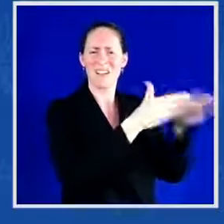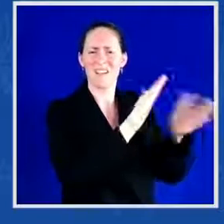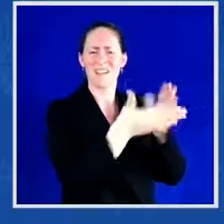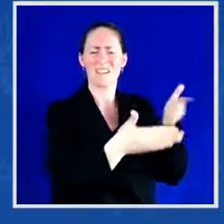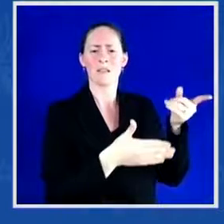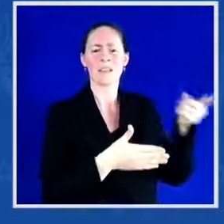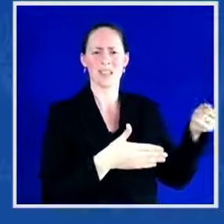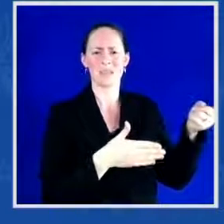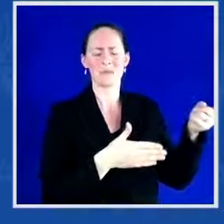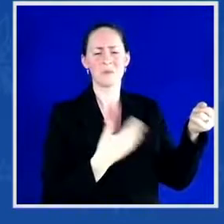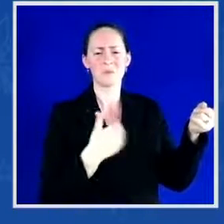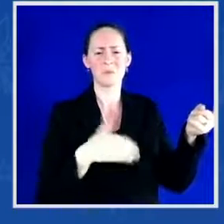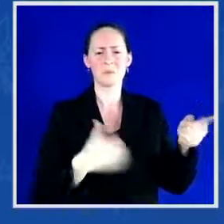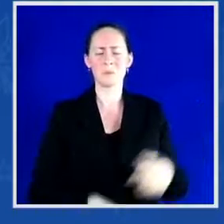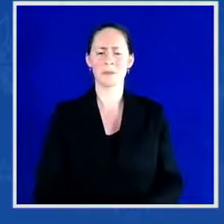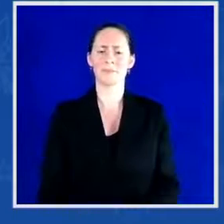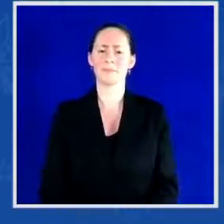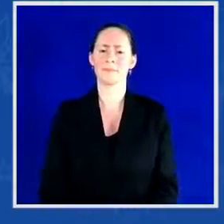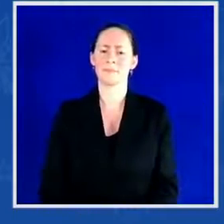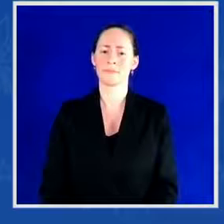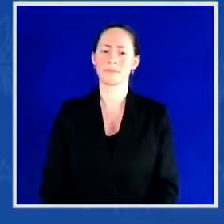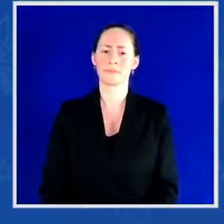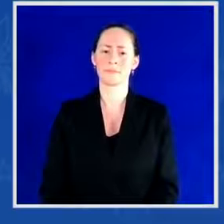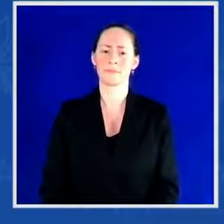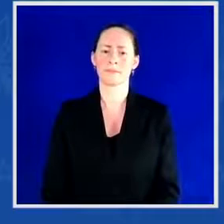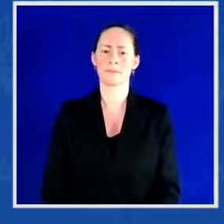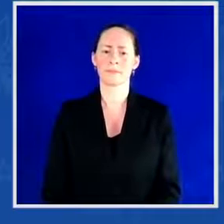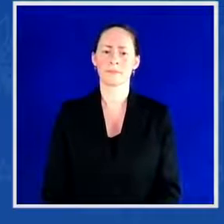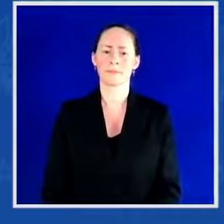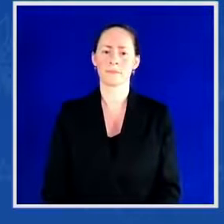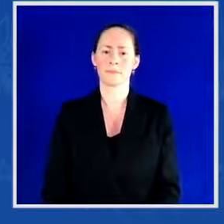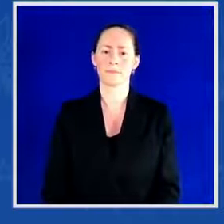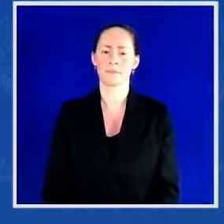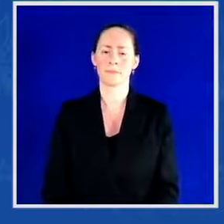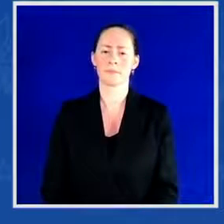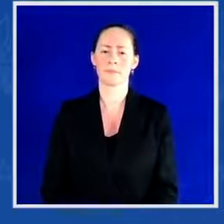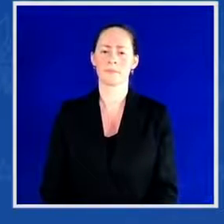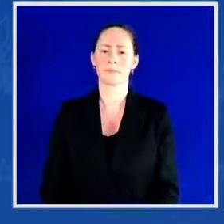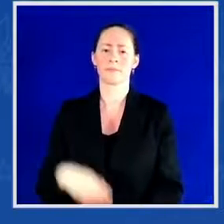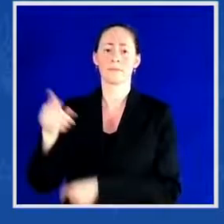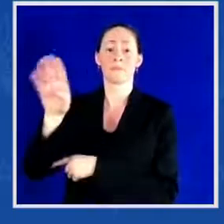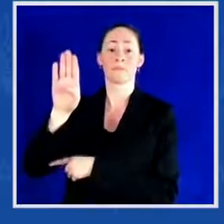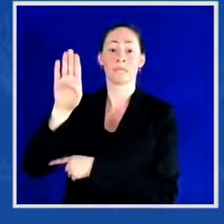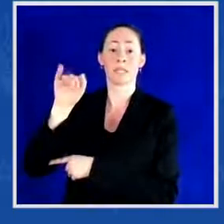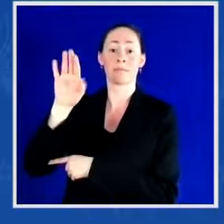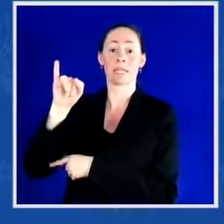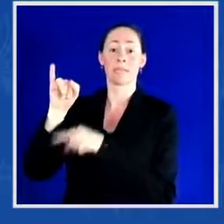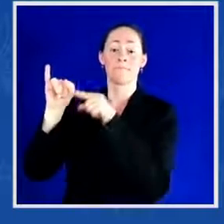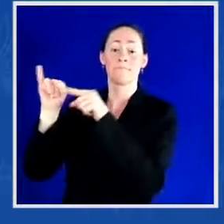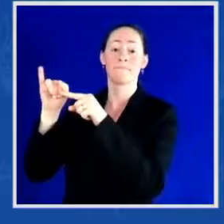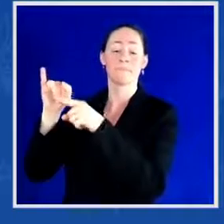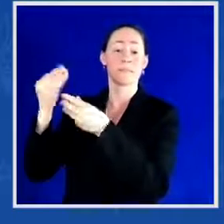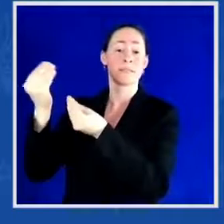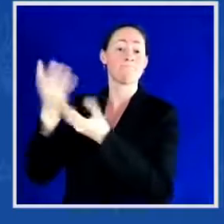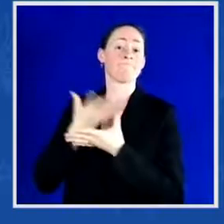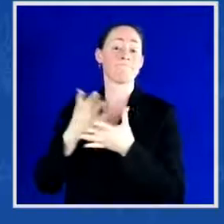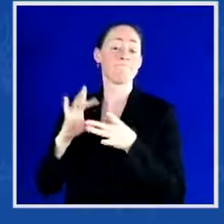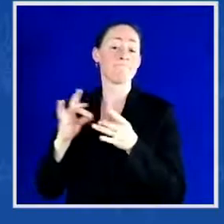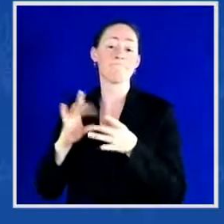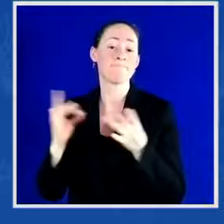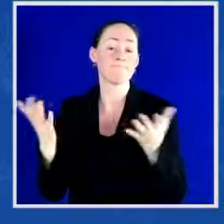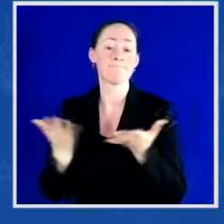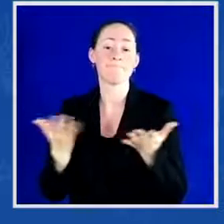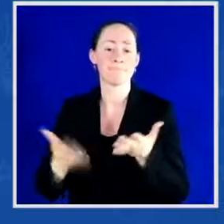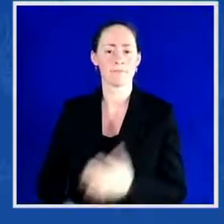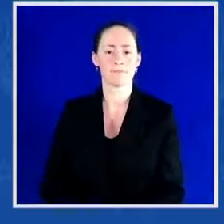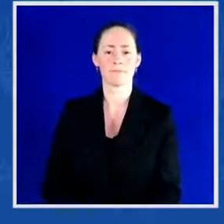Dome system, which our nations developed together and which has saved lives of countless Israeli citizens, both Arab